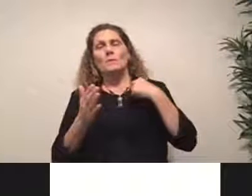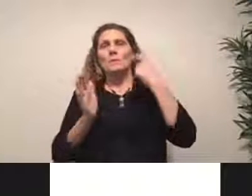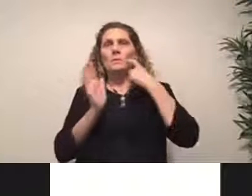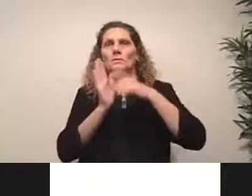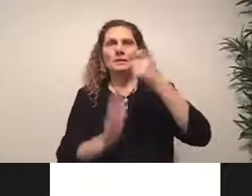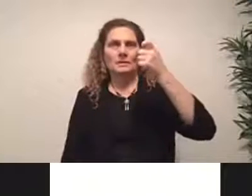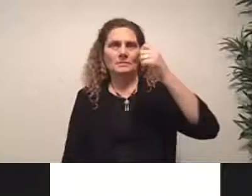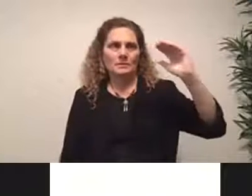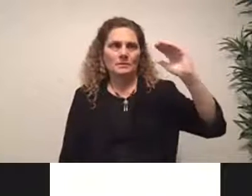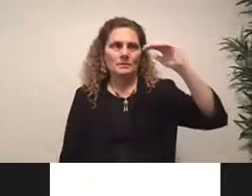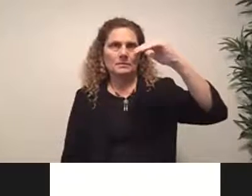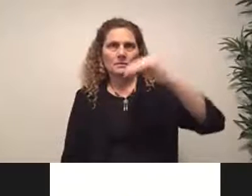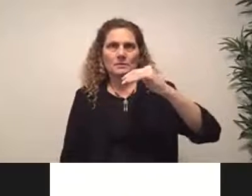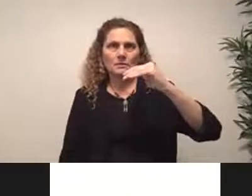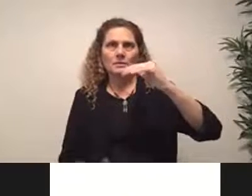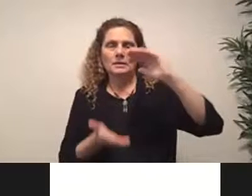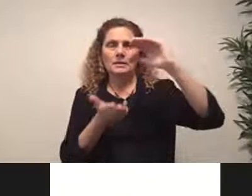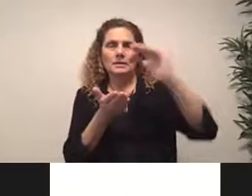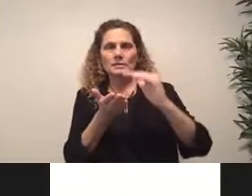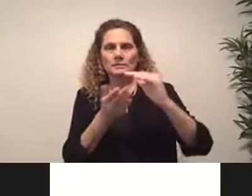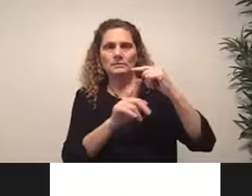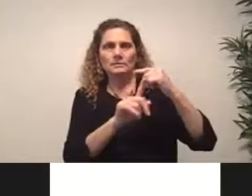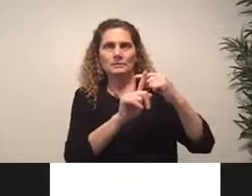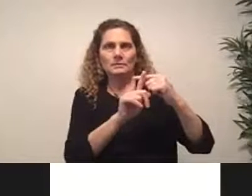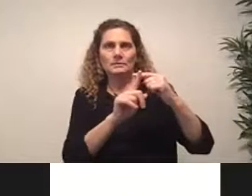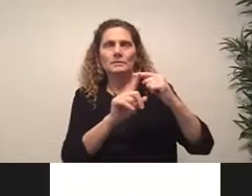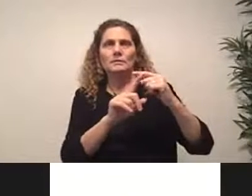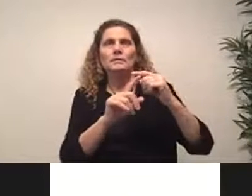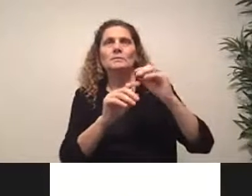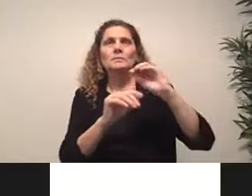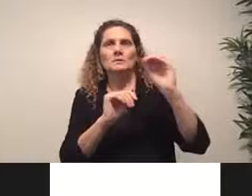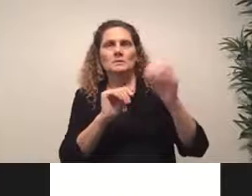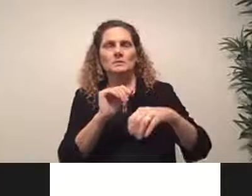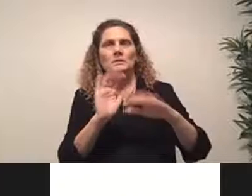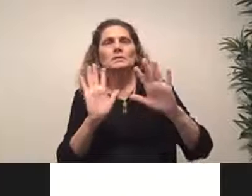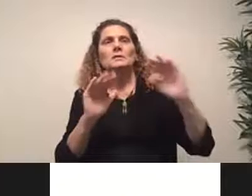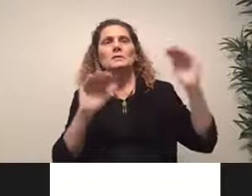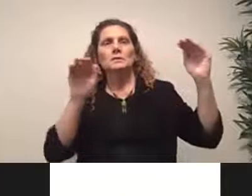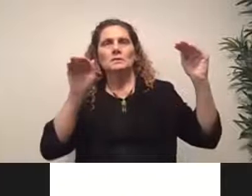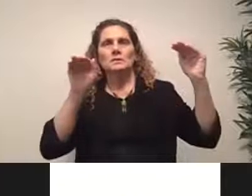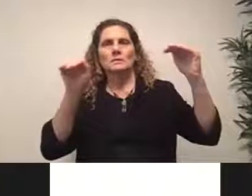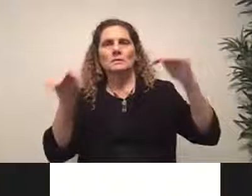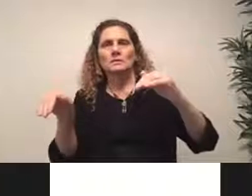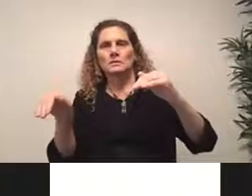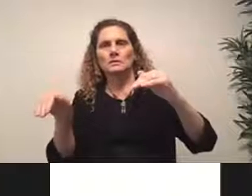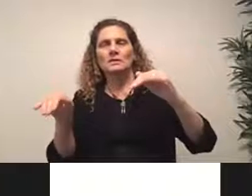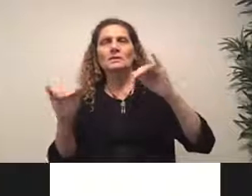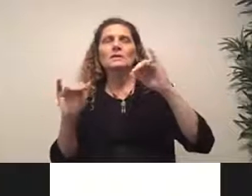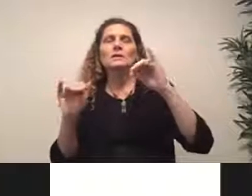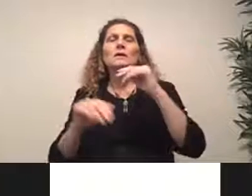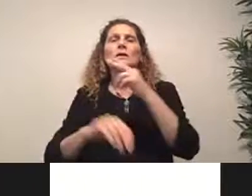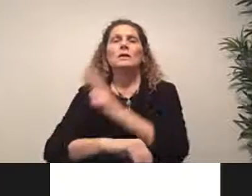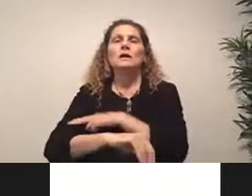in a sustained downtrend. Our hospitalization numbers are stabilizing, as are our death rates, though they do remain quite